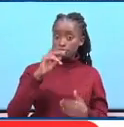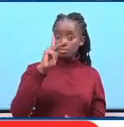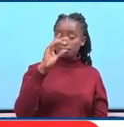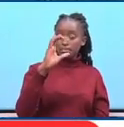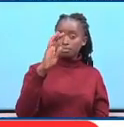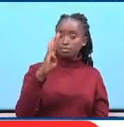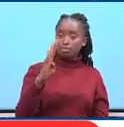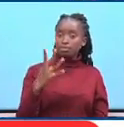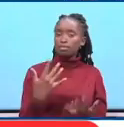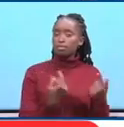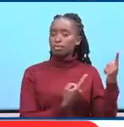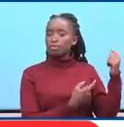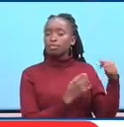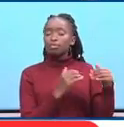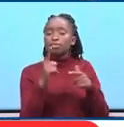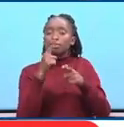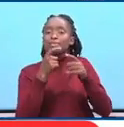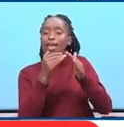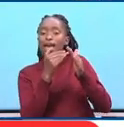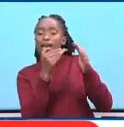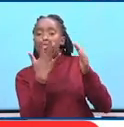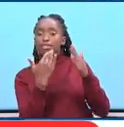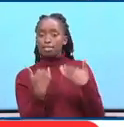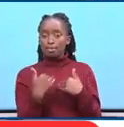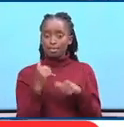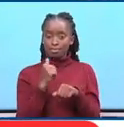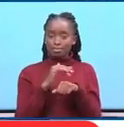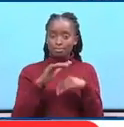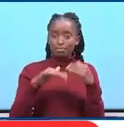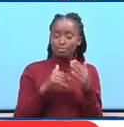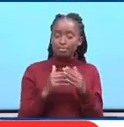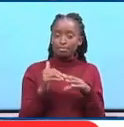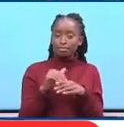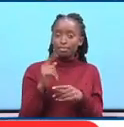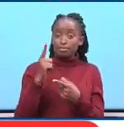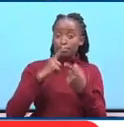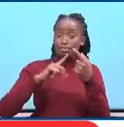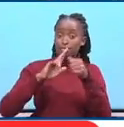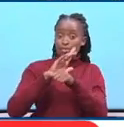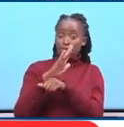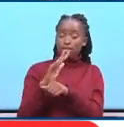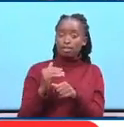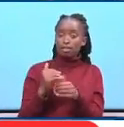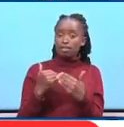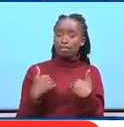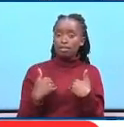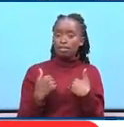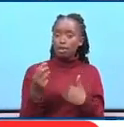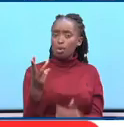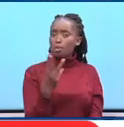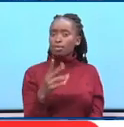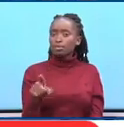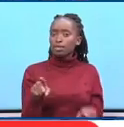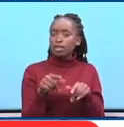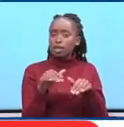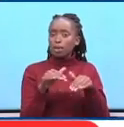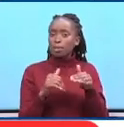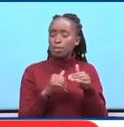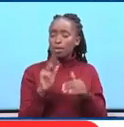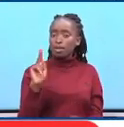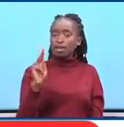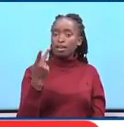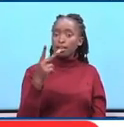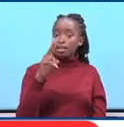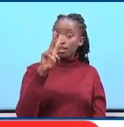up against fierce rivals Kenya Pipeline in the upcoming fixture slated for Wednesday afternoon as they hunt for the Kenya Volleyball Federation